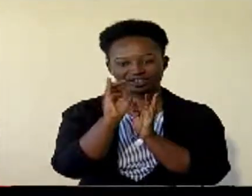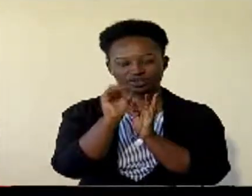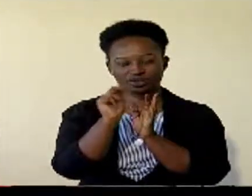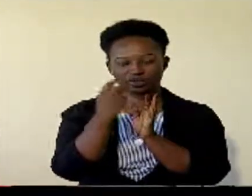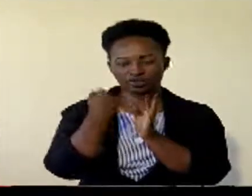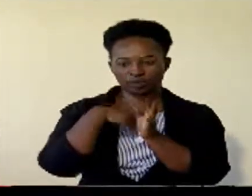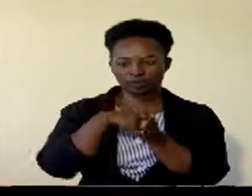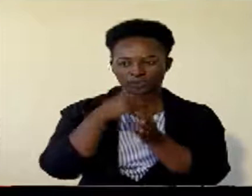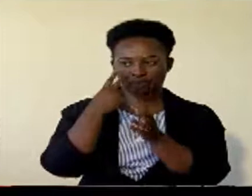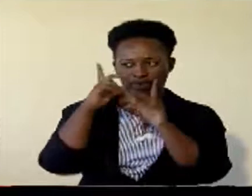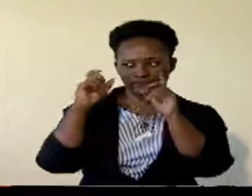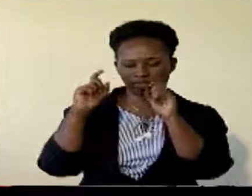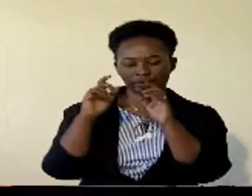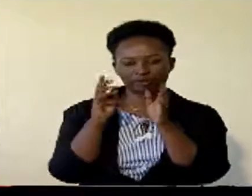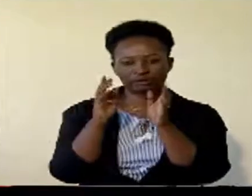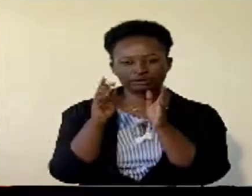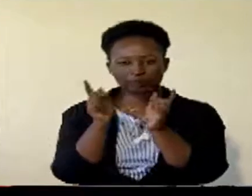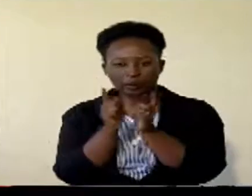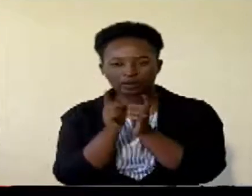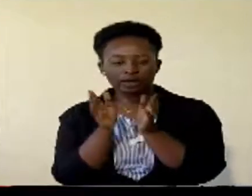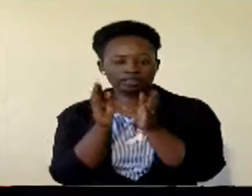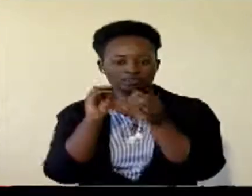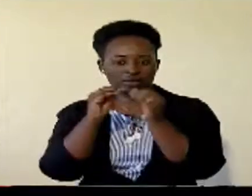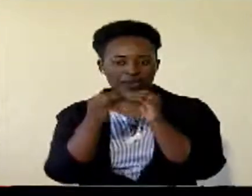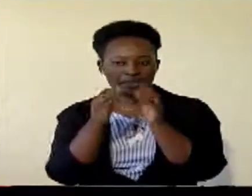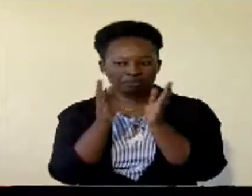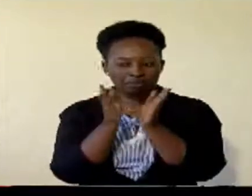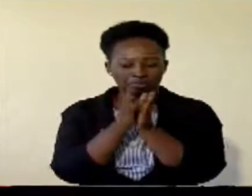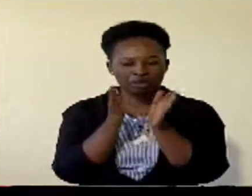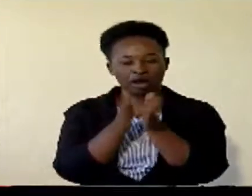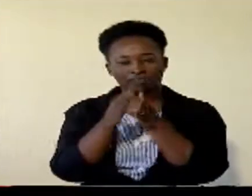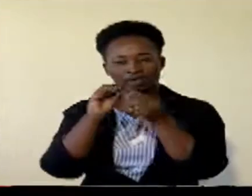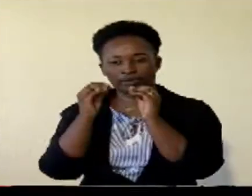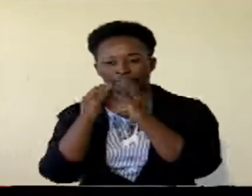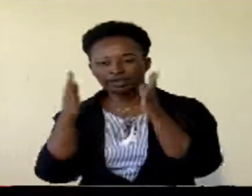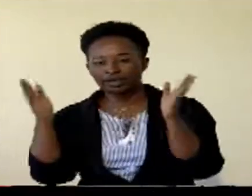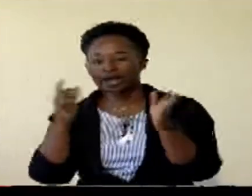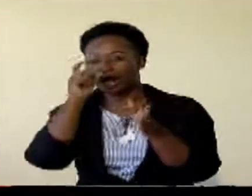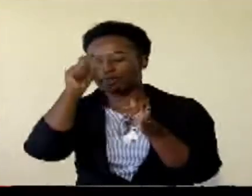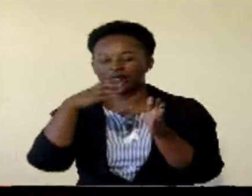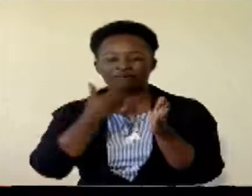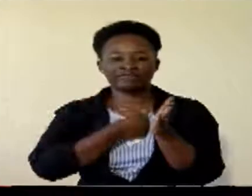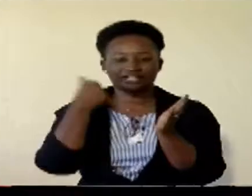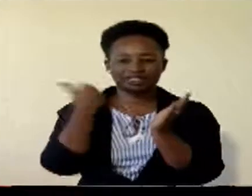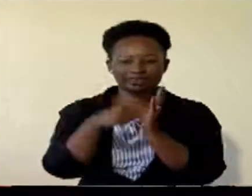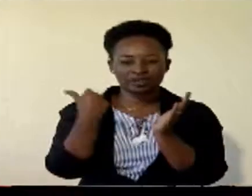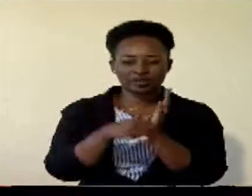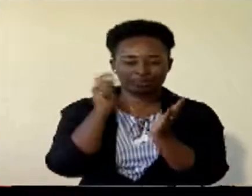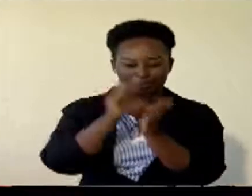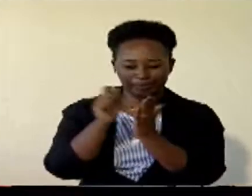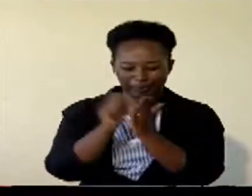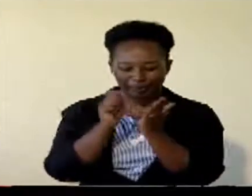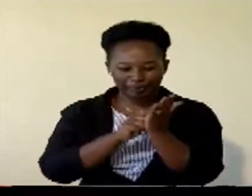figures and very big figures, and some people have a big problem pressing those figures on